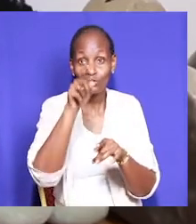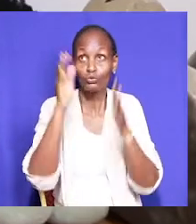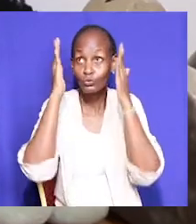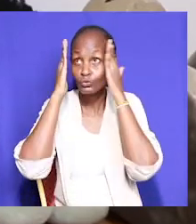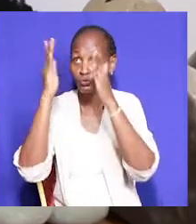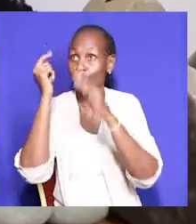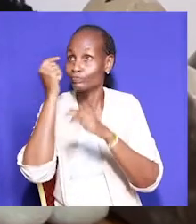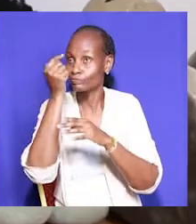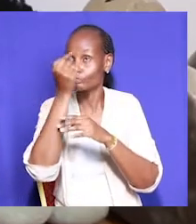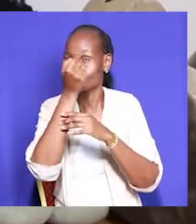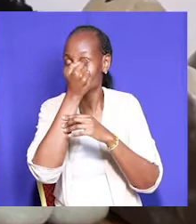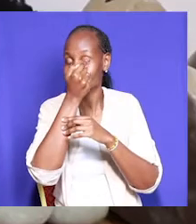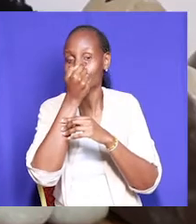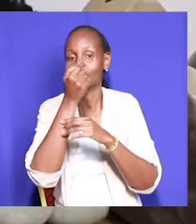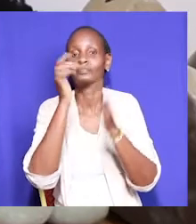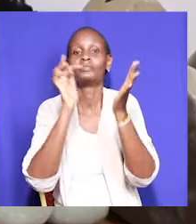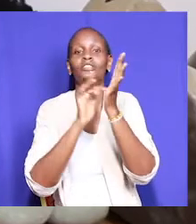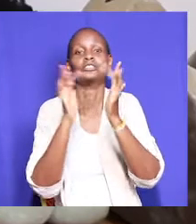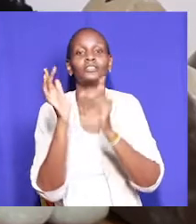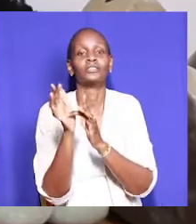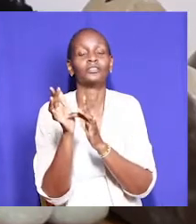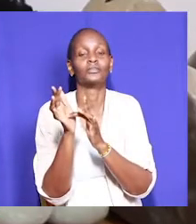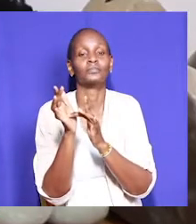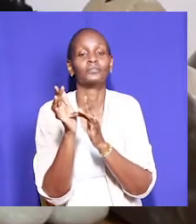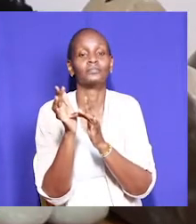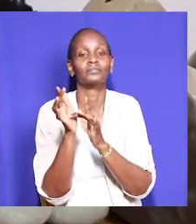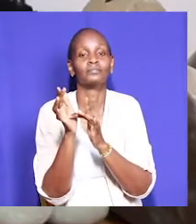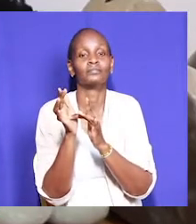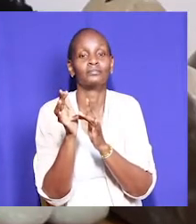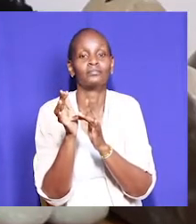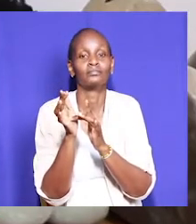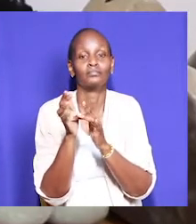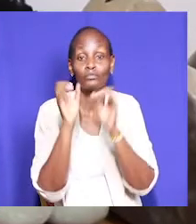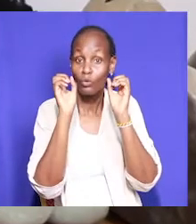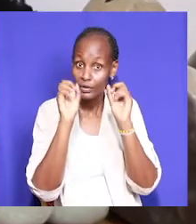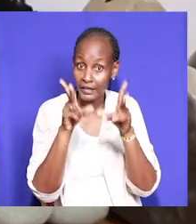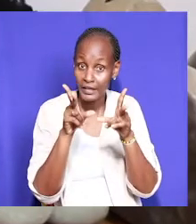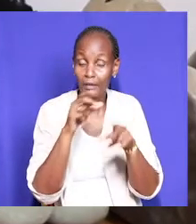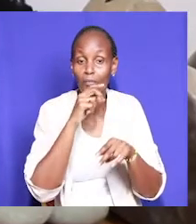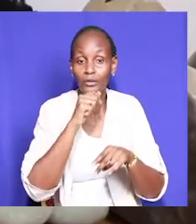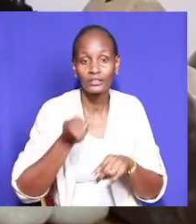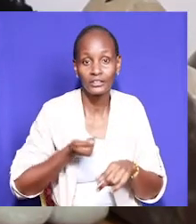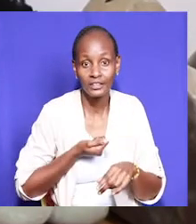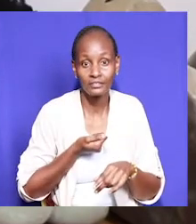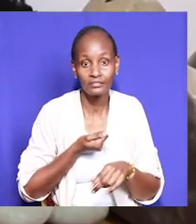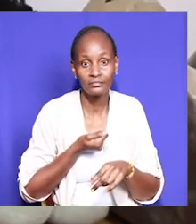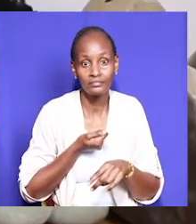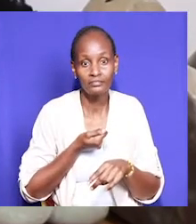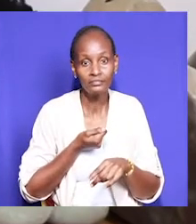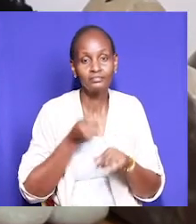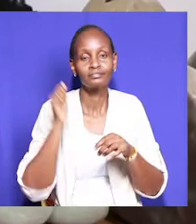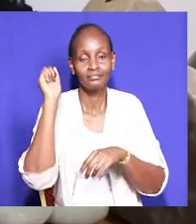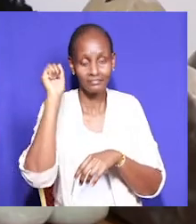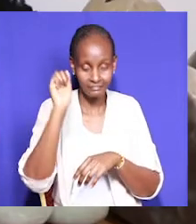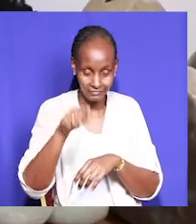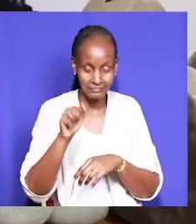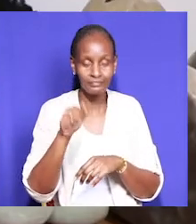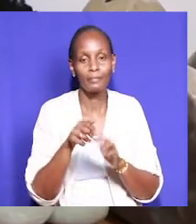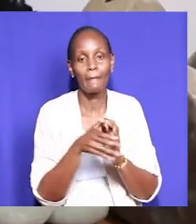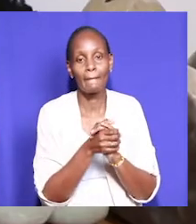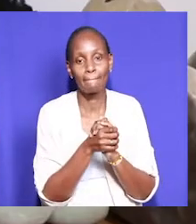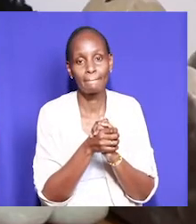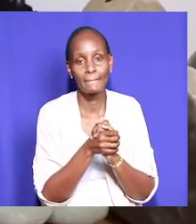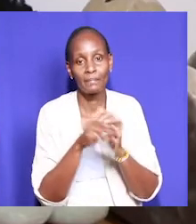eyes to Jesus. Was that all right, boys and girls? Yay!